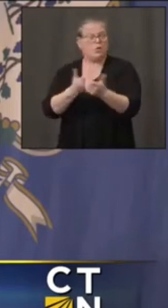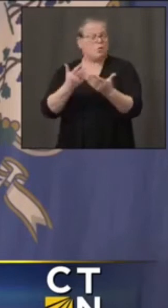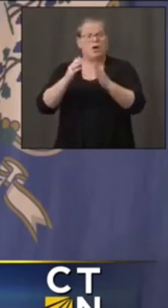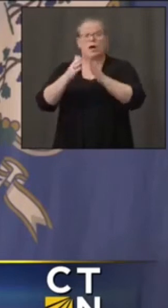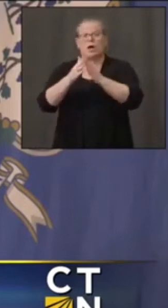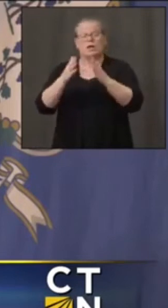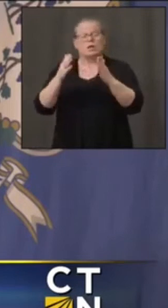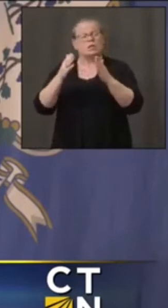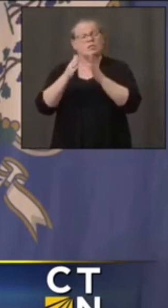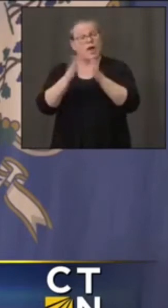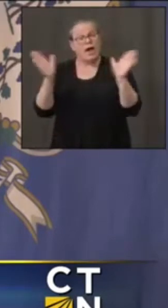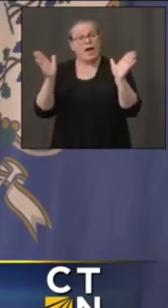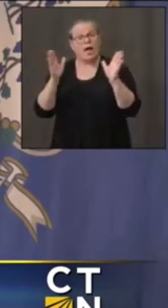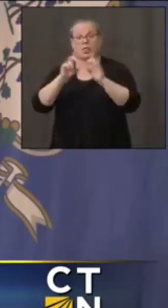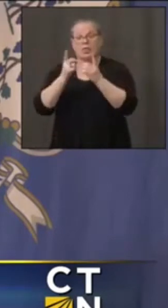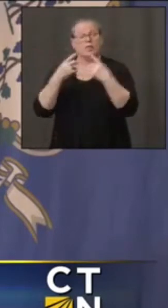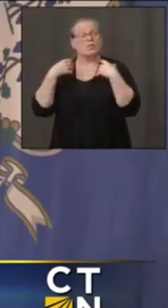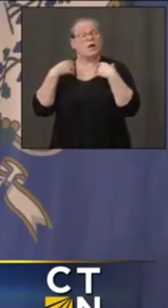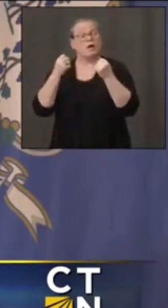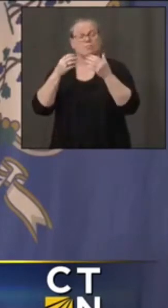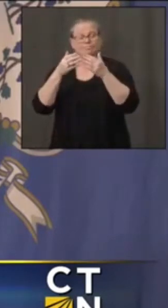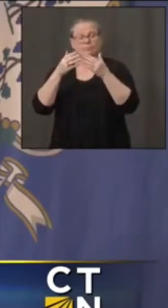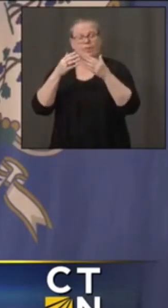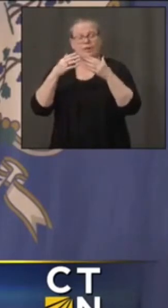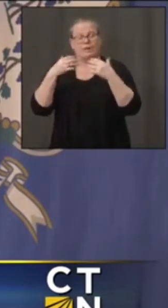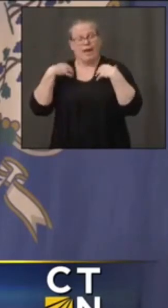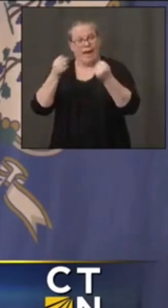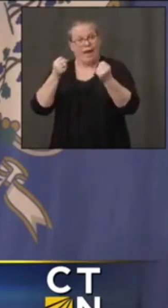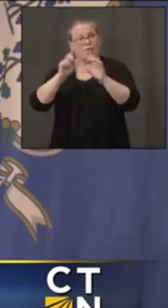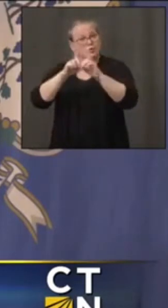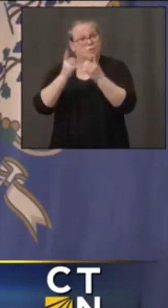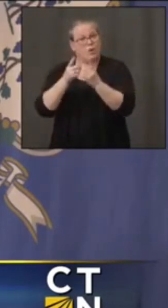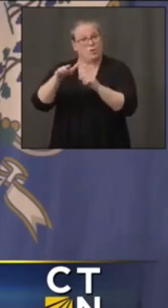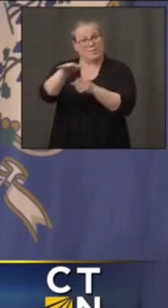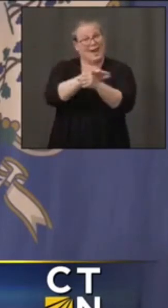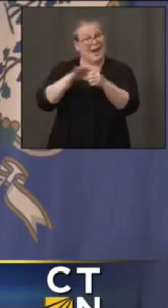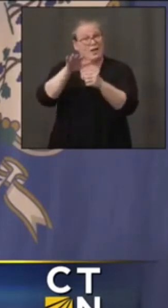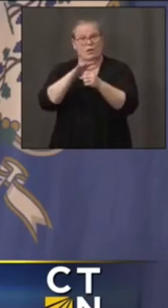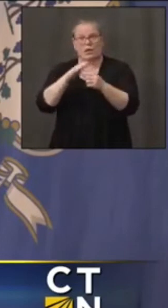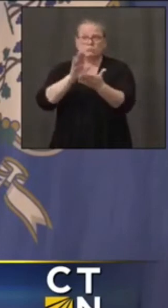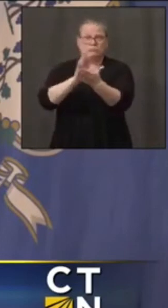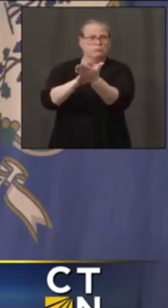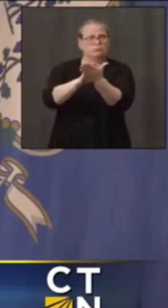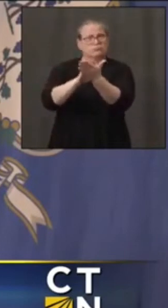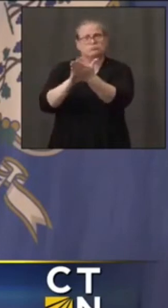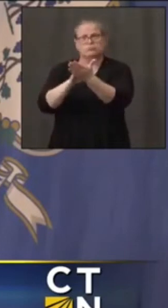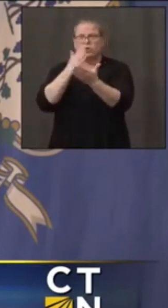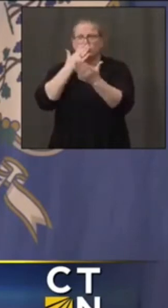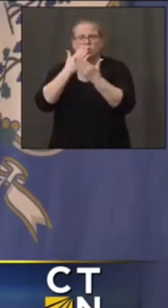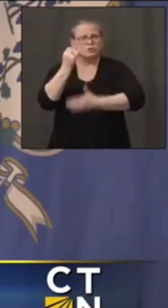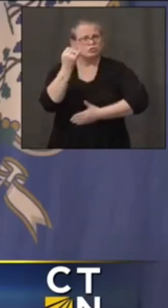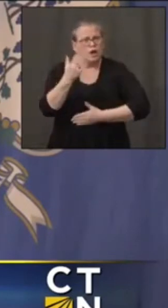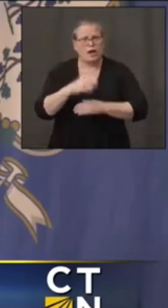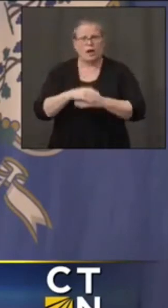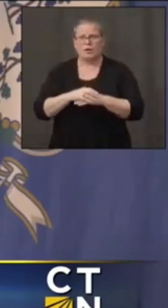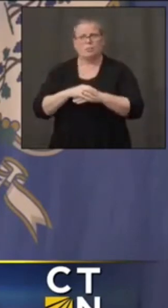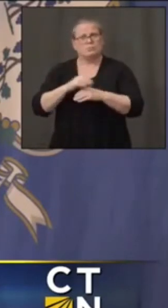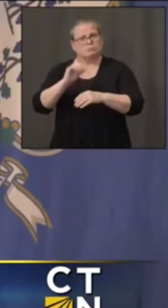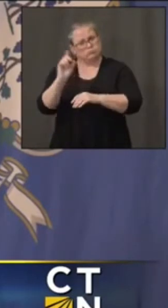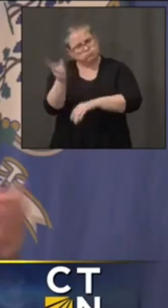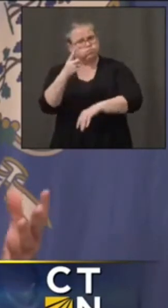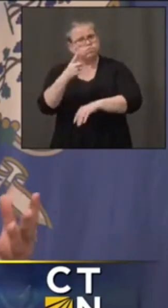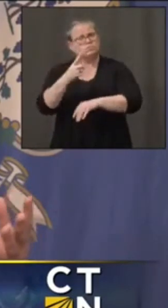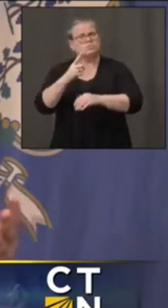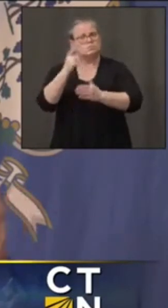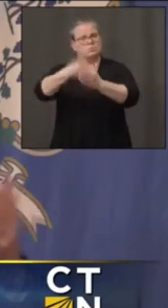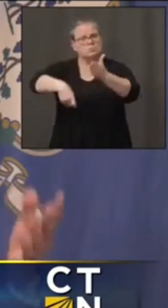shut these facilities down, at least until they make corrective measures. And I'm hopeful that strict enforcement, I'd like to